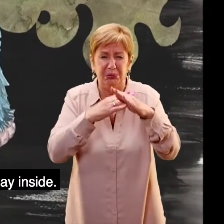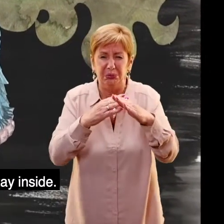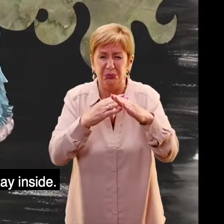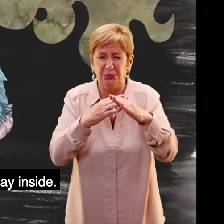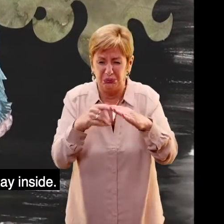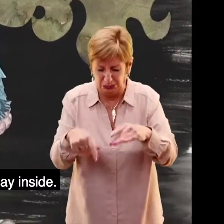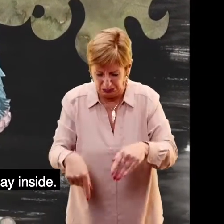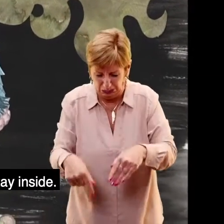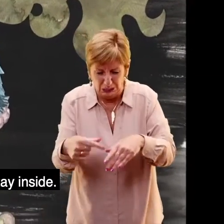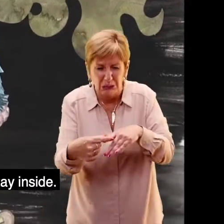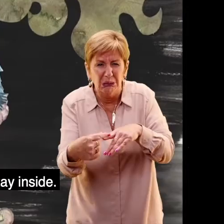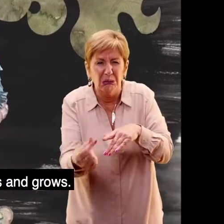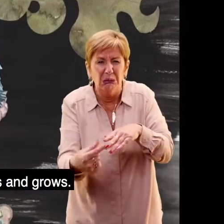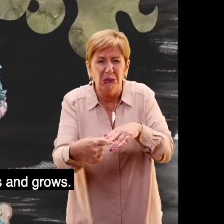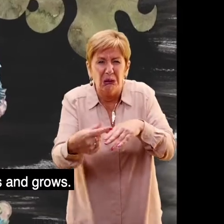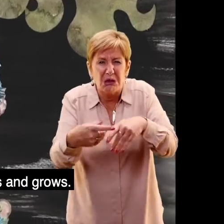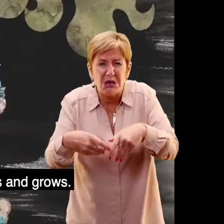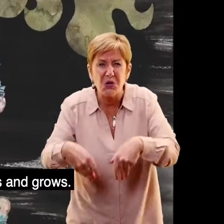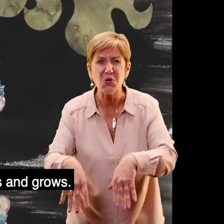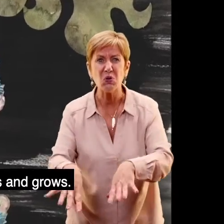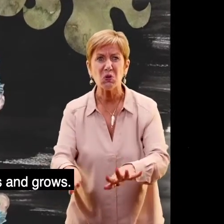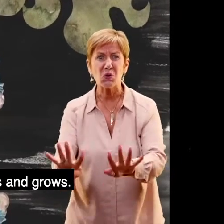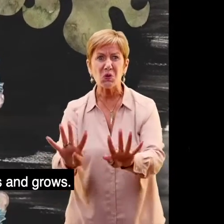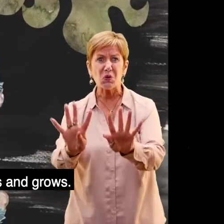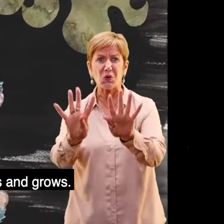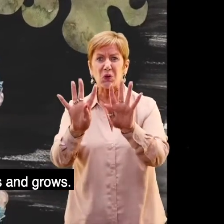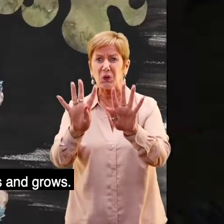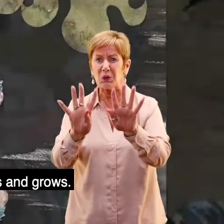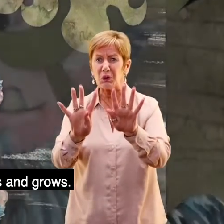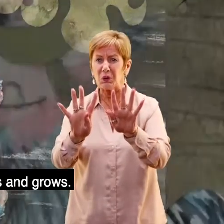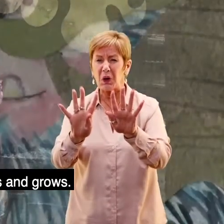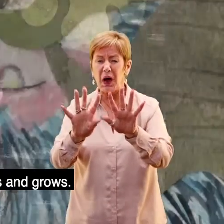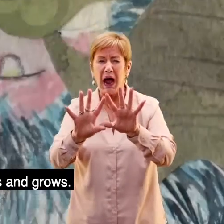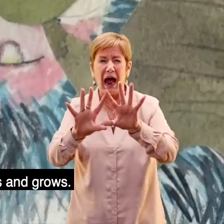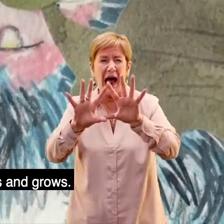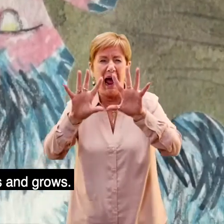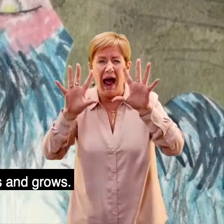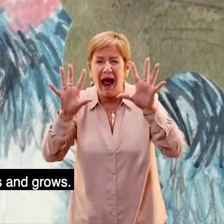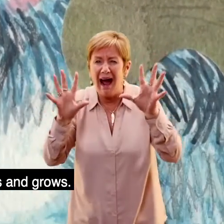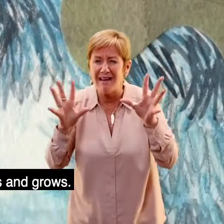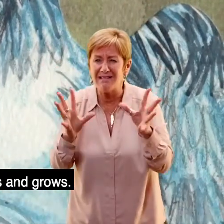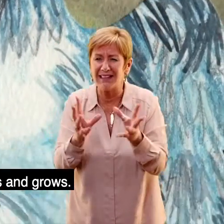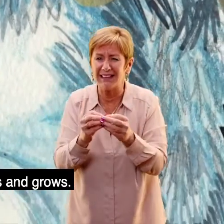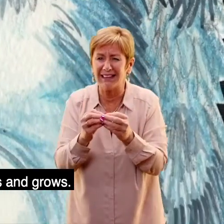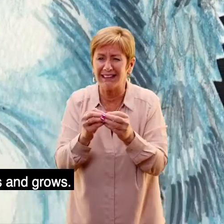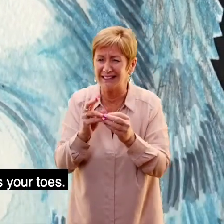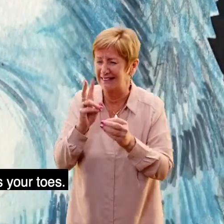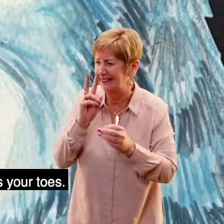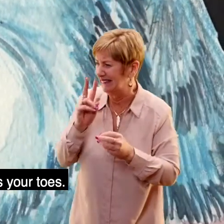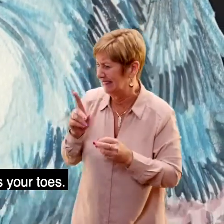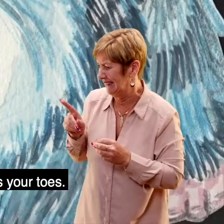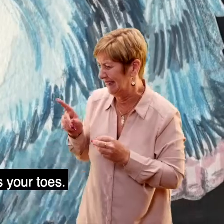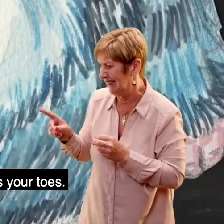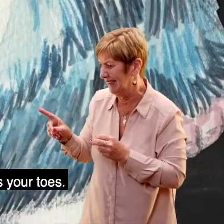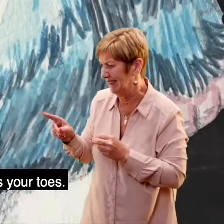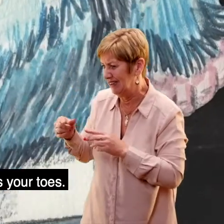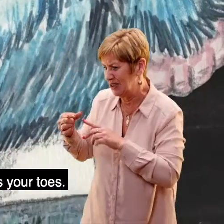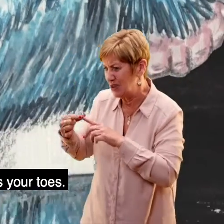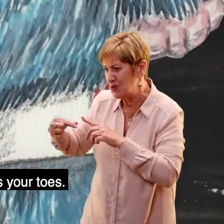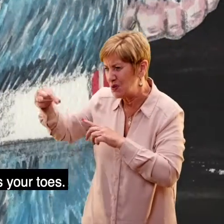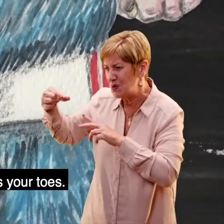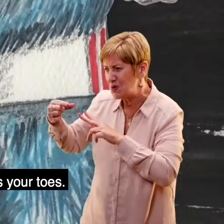stay inside. And this terrible stink just grows and grows. It crawls up your nose and curls